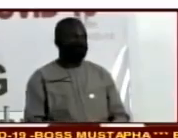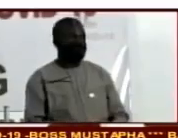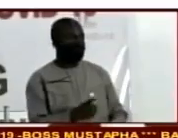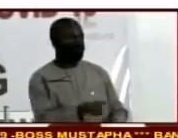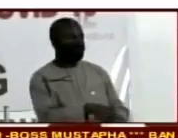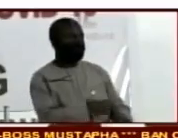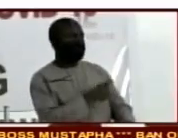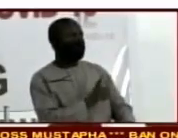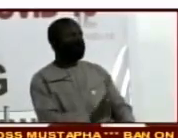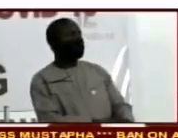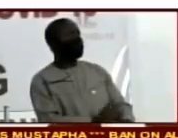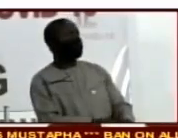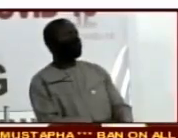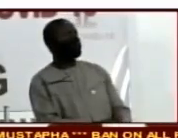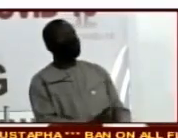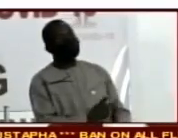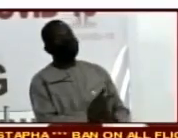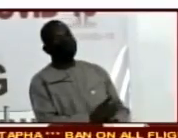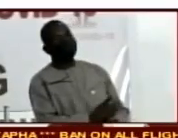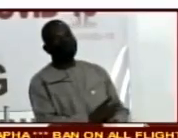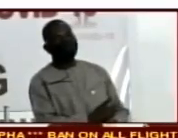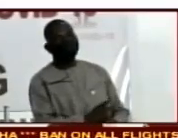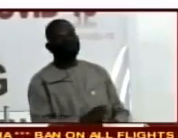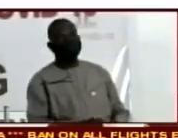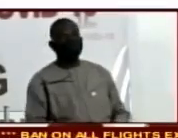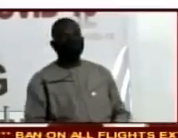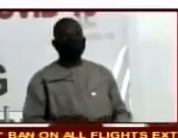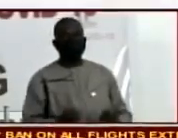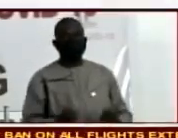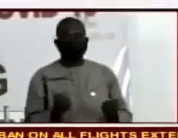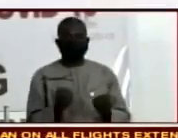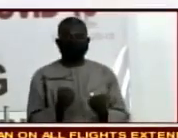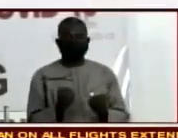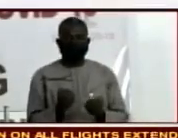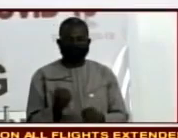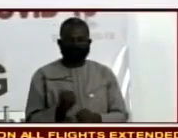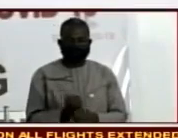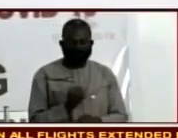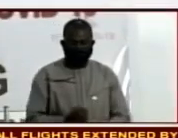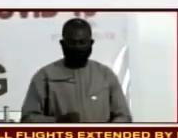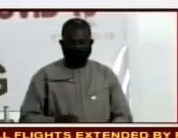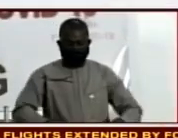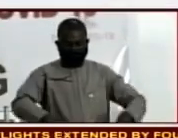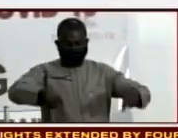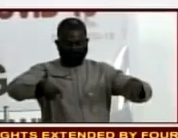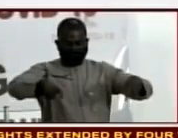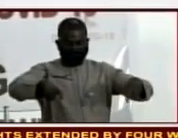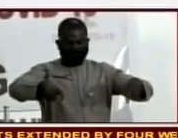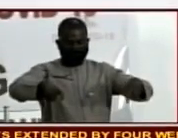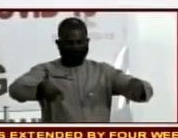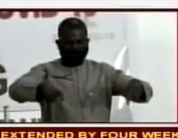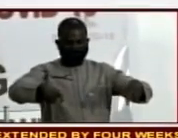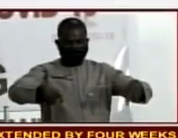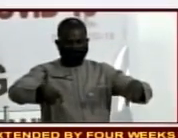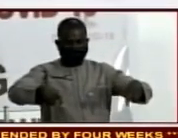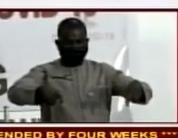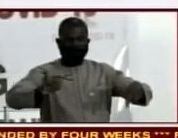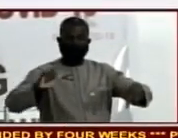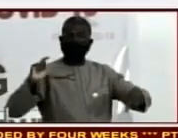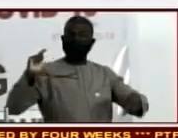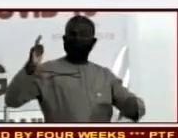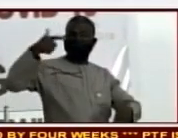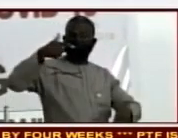perhaps maybe put it on jack or on stone and grease it and leave it, and you come back 6 months, you